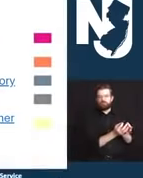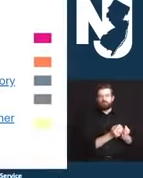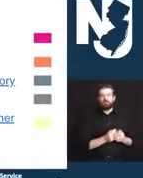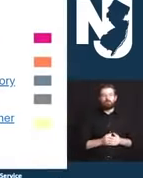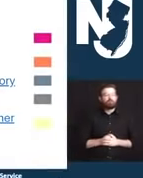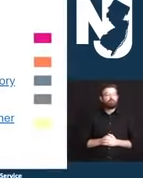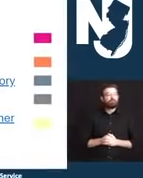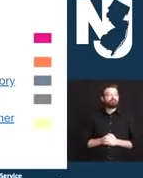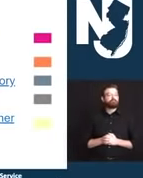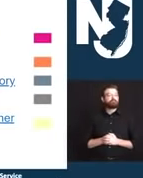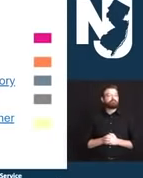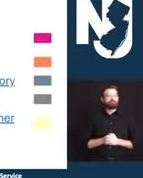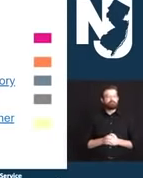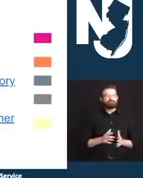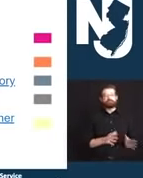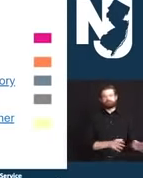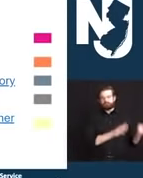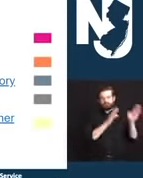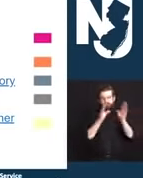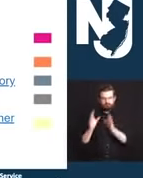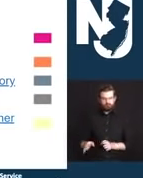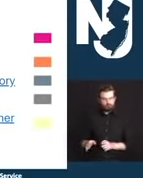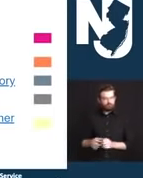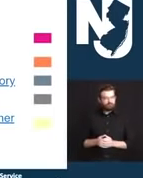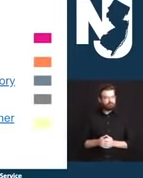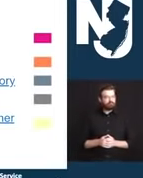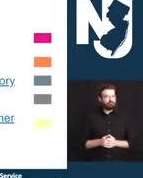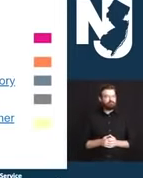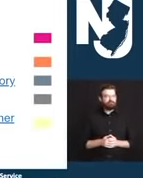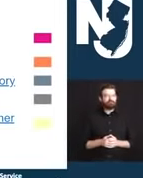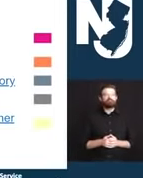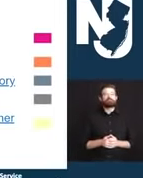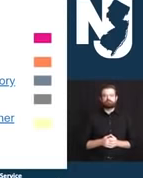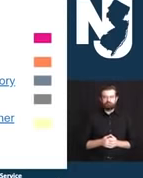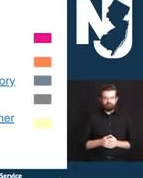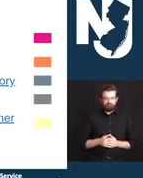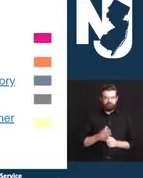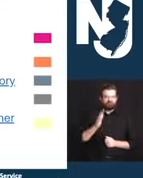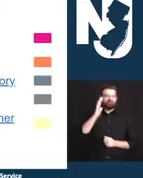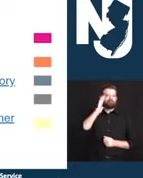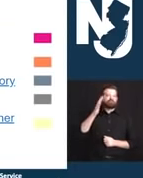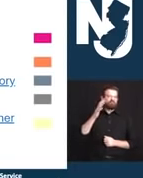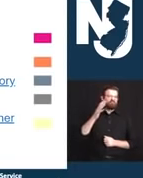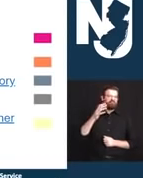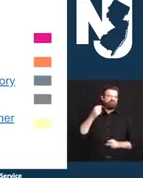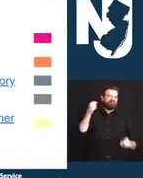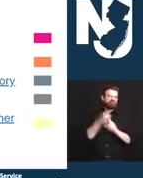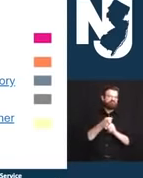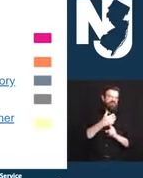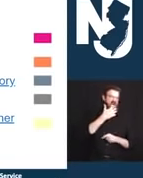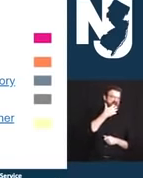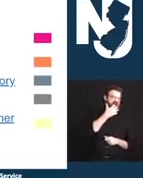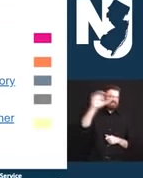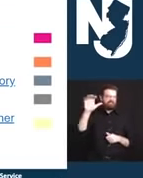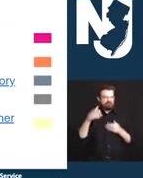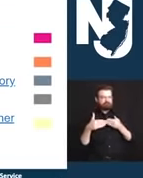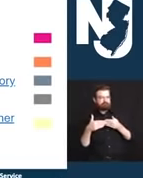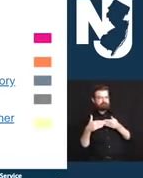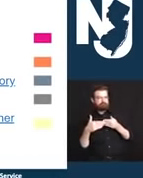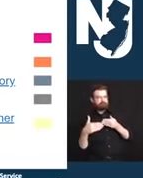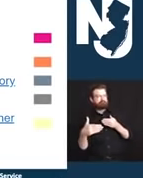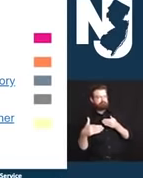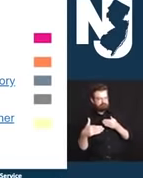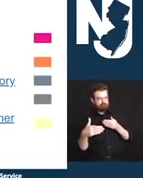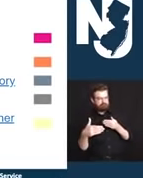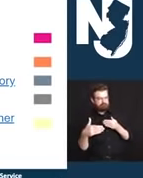switching gears in the midst of a heat wave that will continue to impact the state for the next several days. The entire state is under either